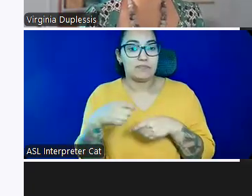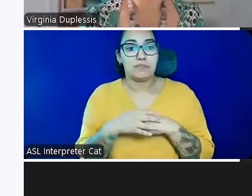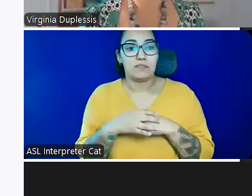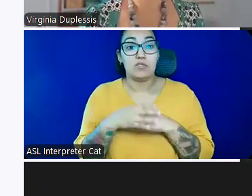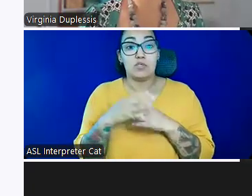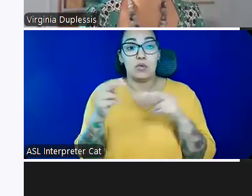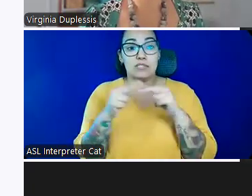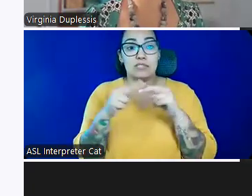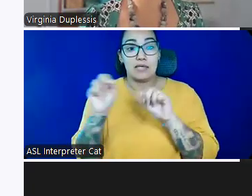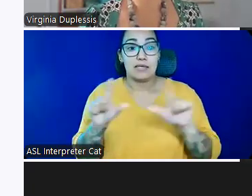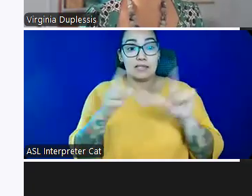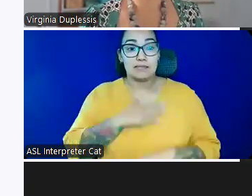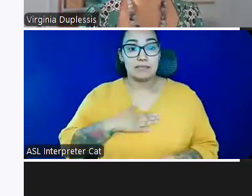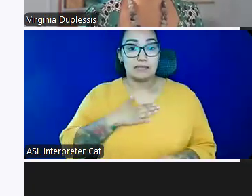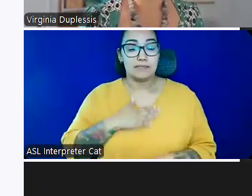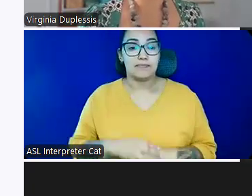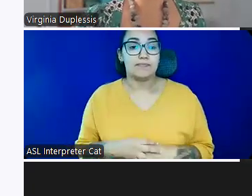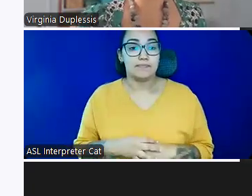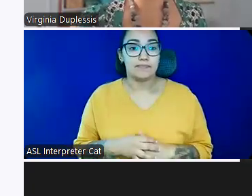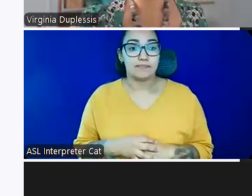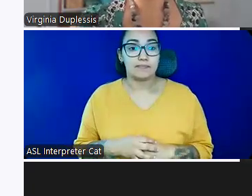slide, please.